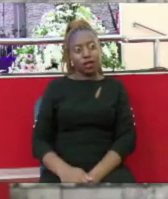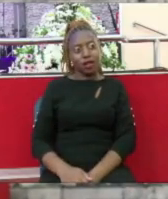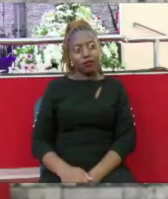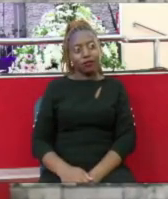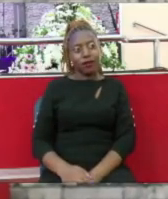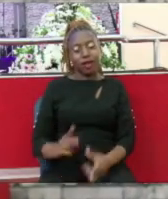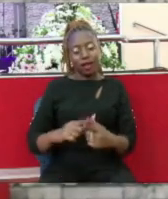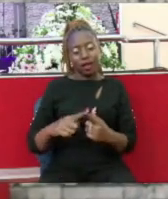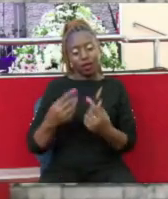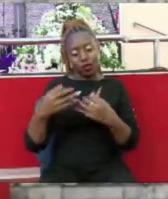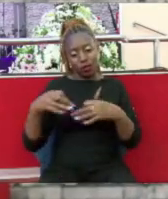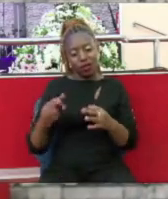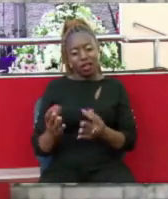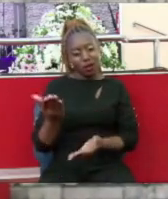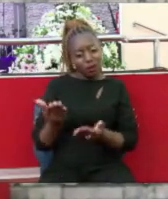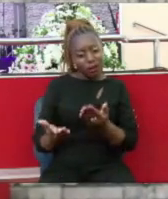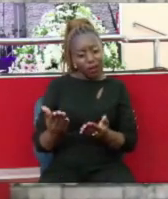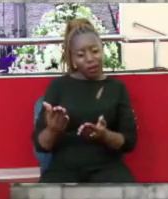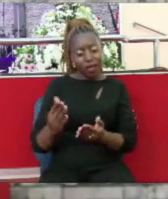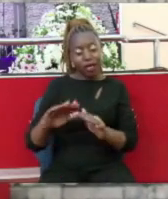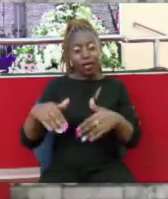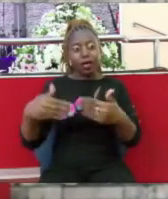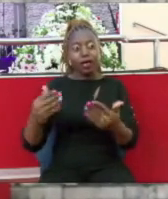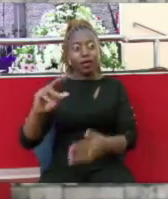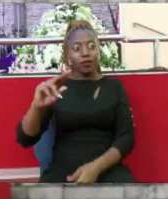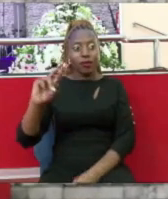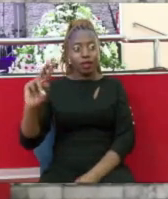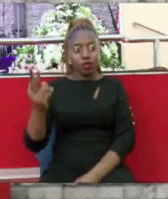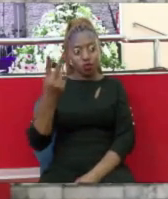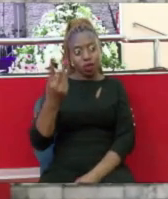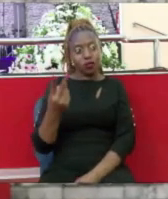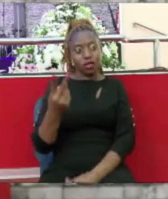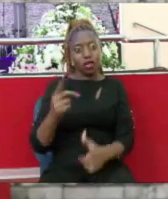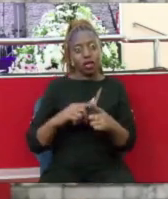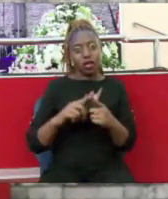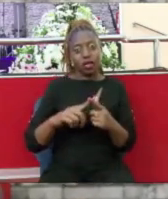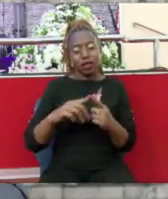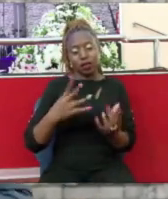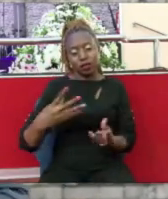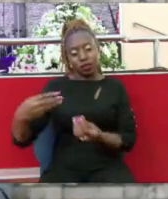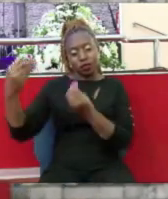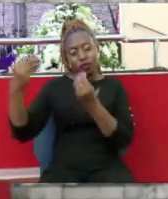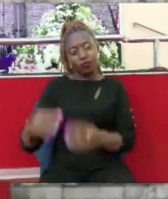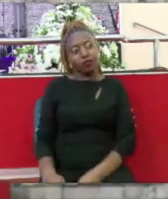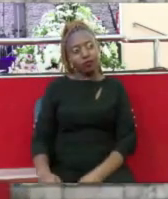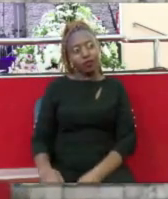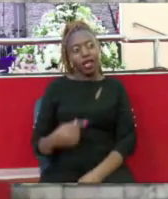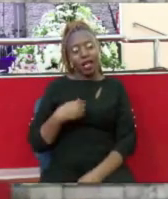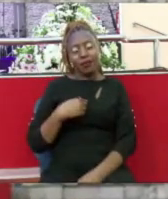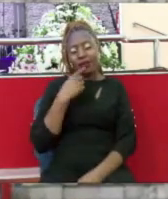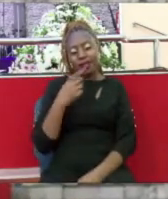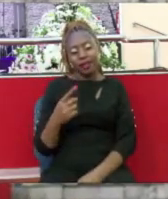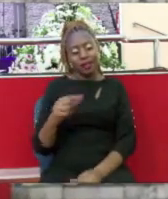me 2,000. Ama nipe 2,000. I release you go. Nikuachirie uende. I told him. Nikamwambia. I cannot be walking on a